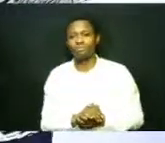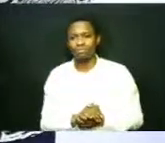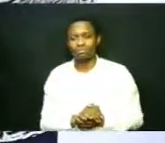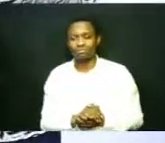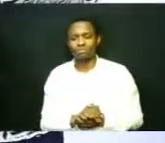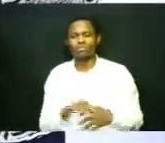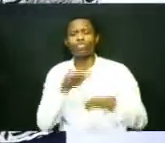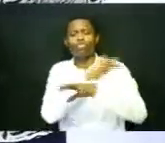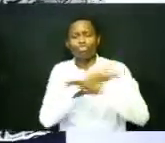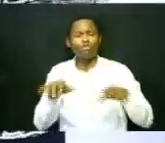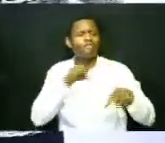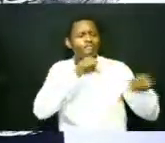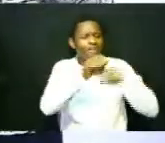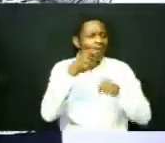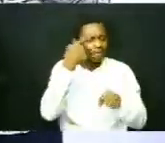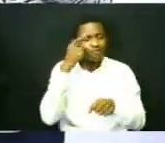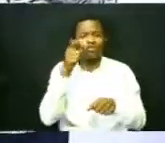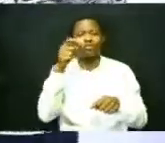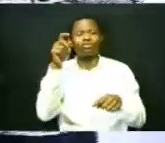over titles.